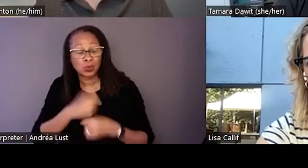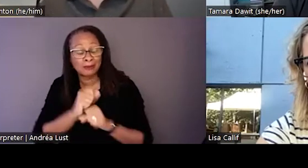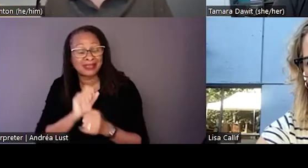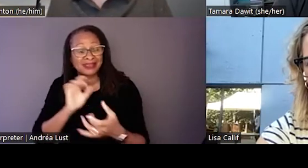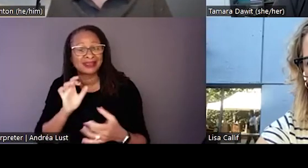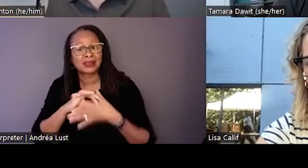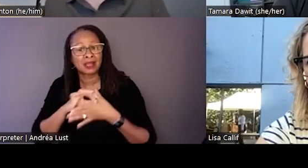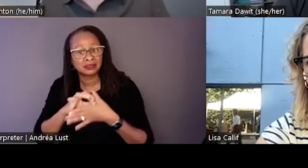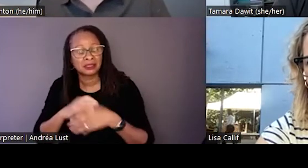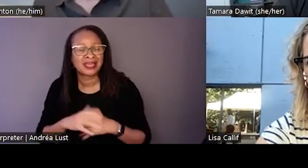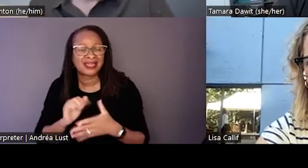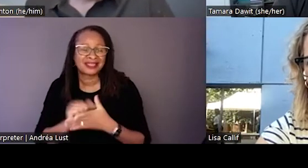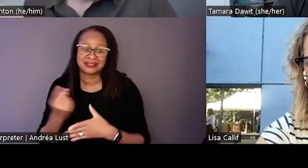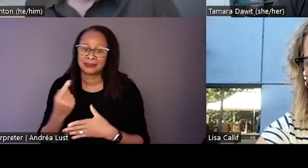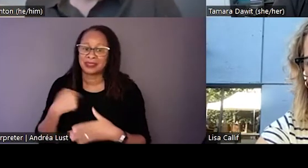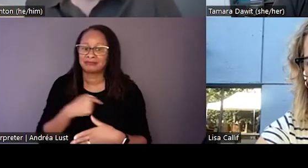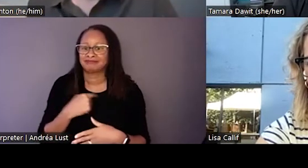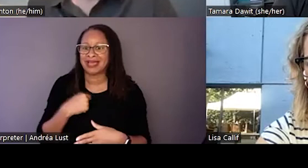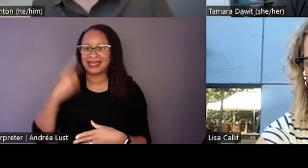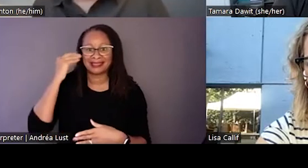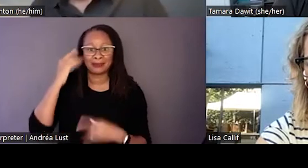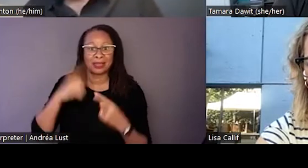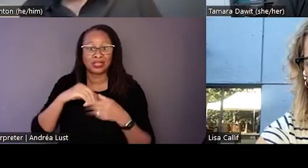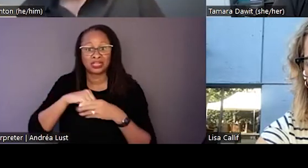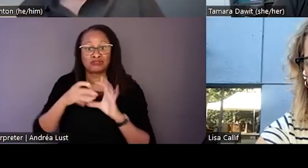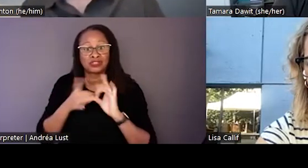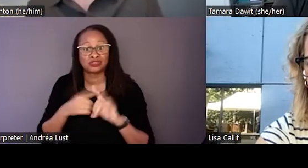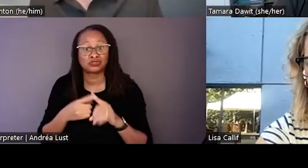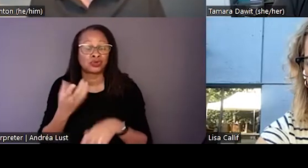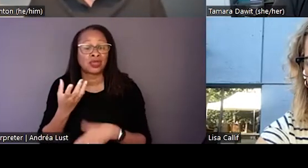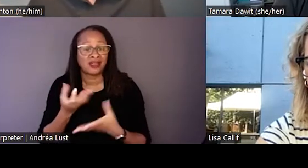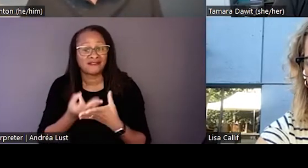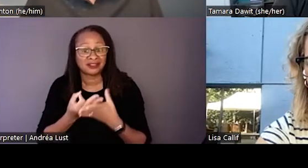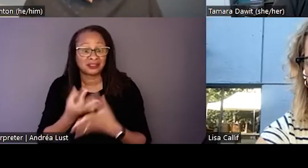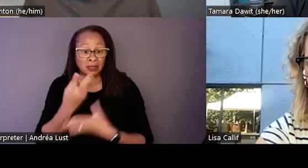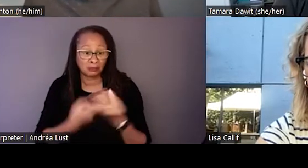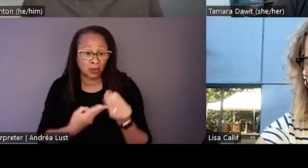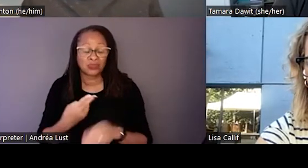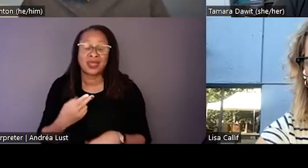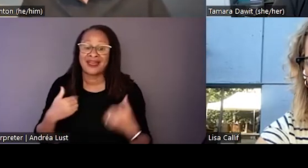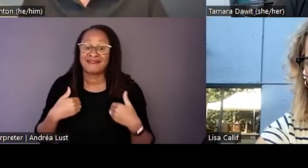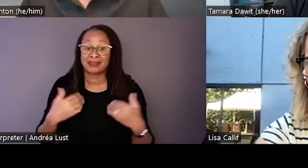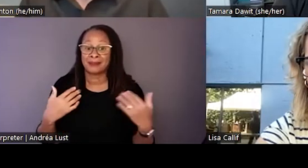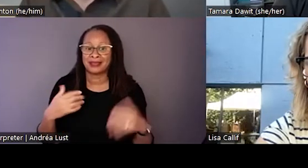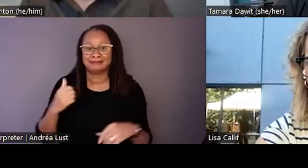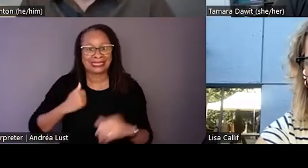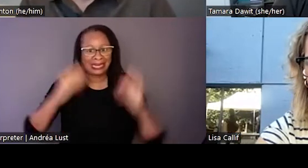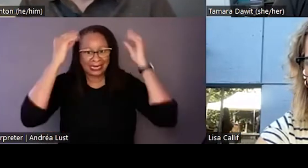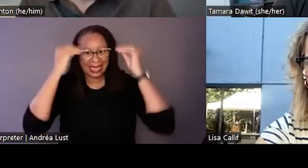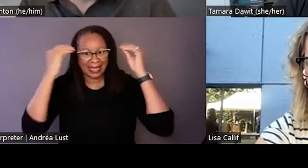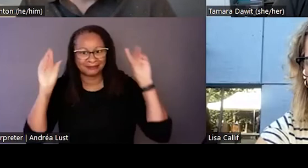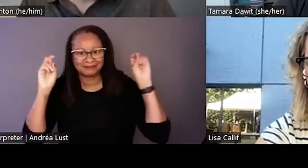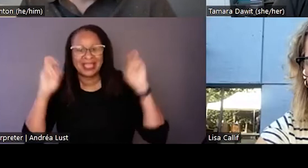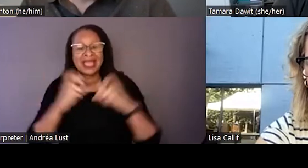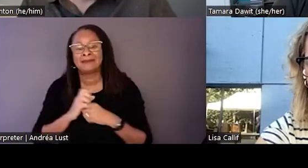content, which is something I think about in relation to financing, frankly, both wearing my Canadian hat and my Ethiopian